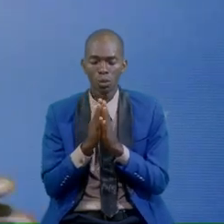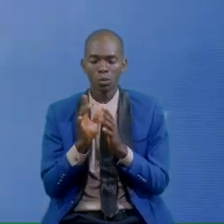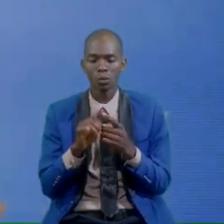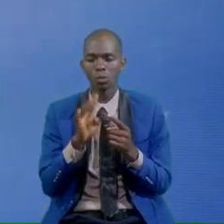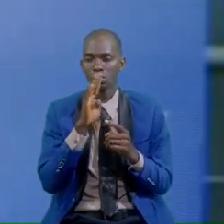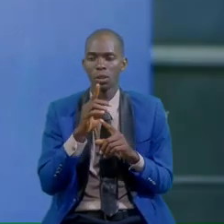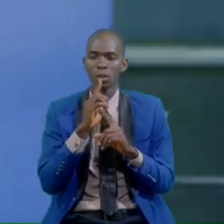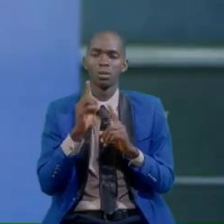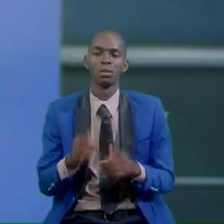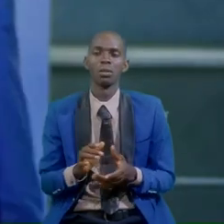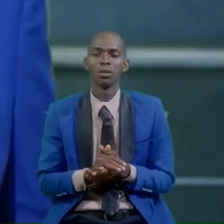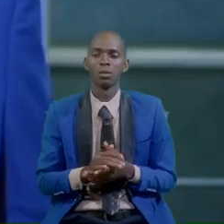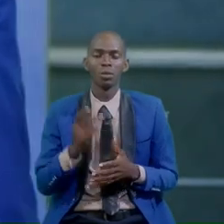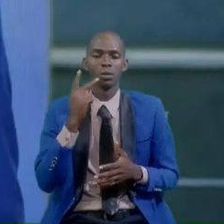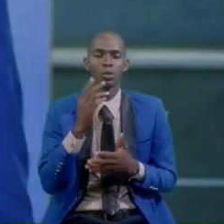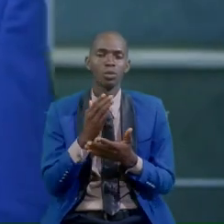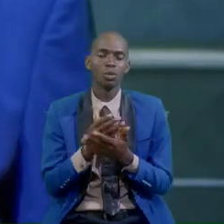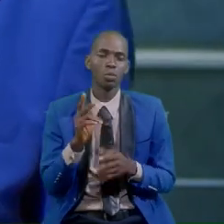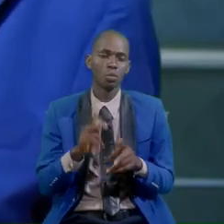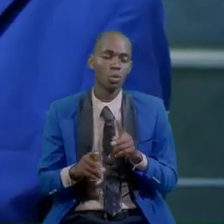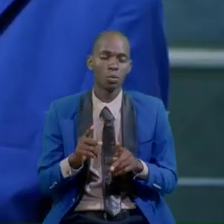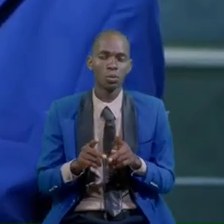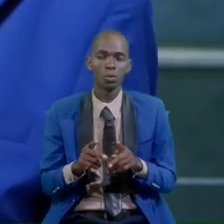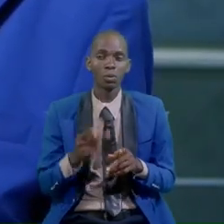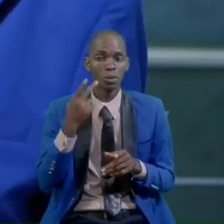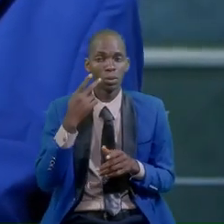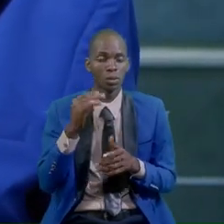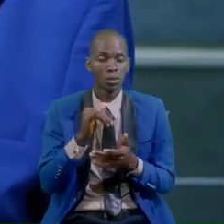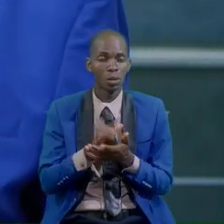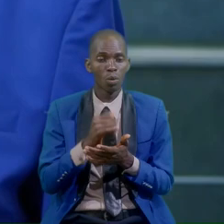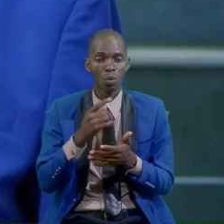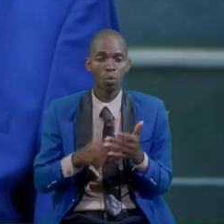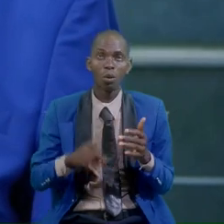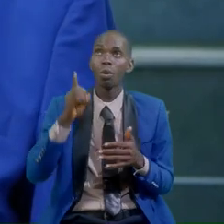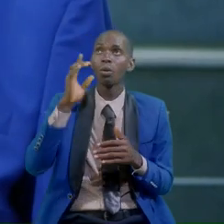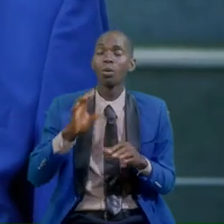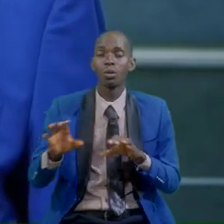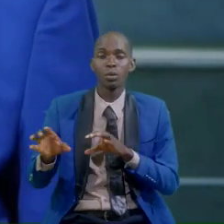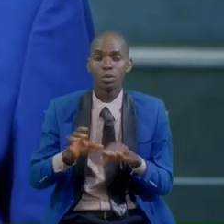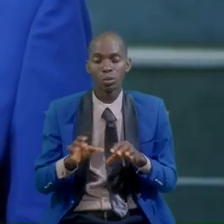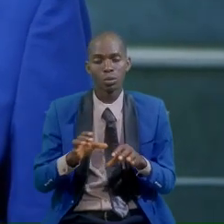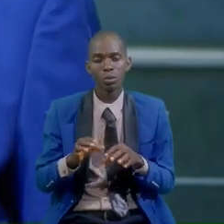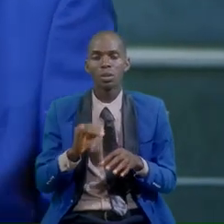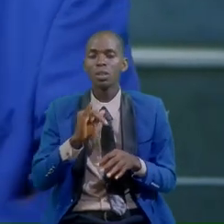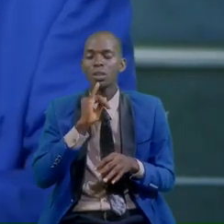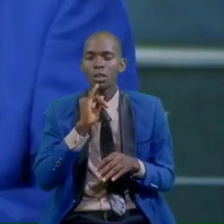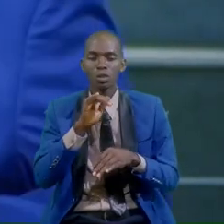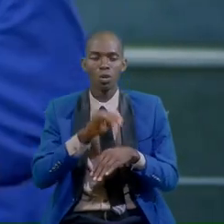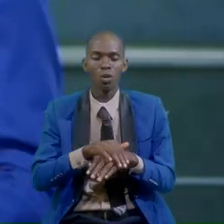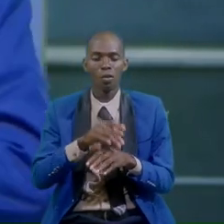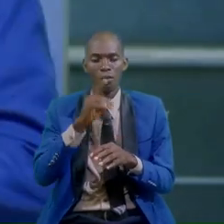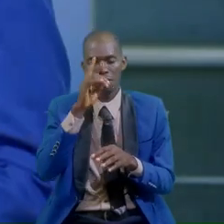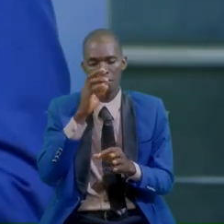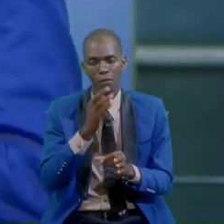people? You know, what God does, he does on the basis of faith. The young men and the